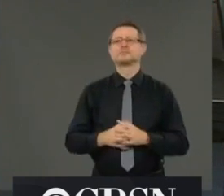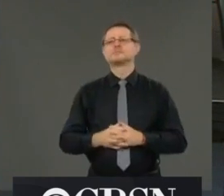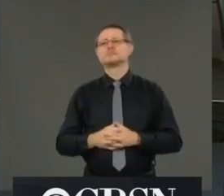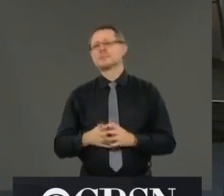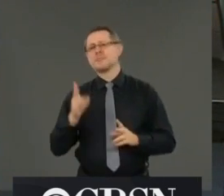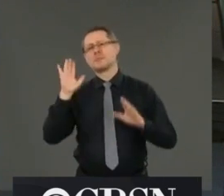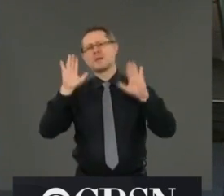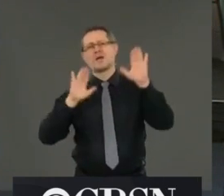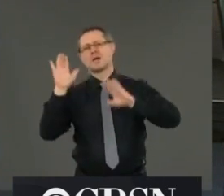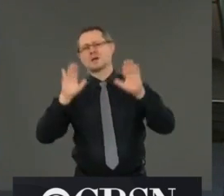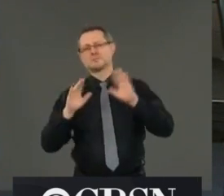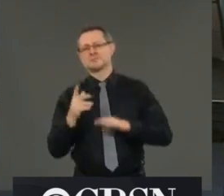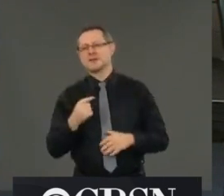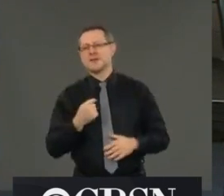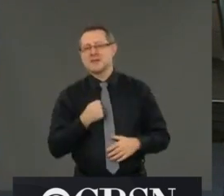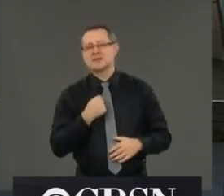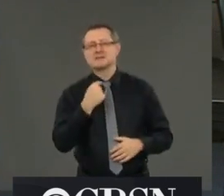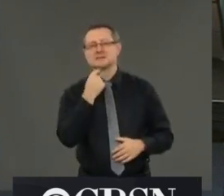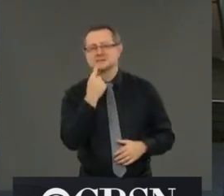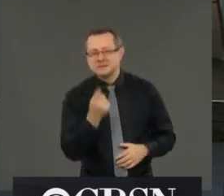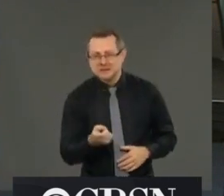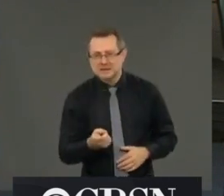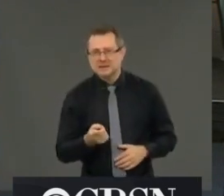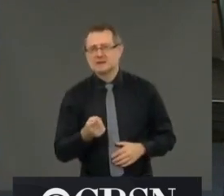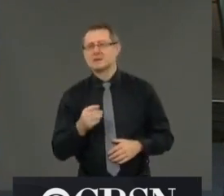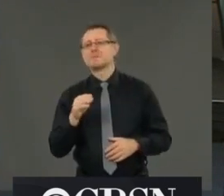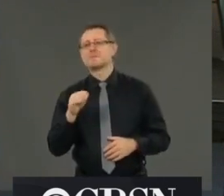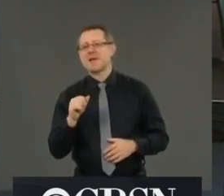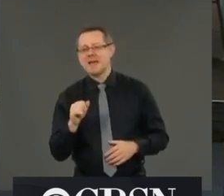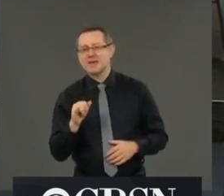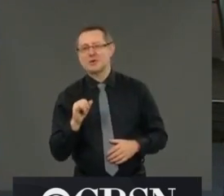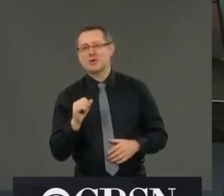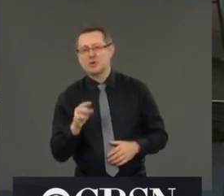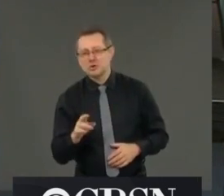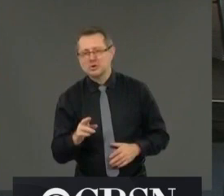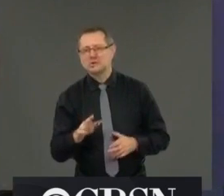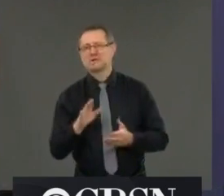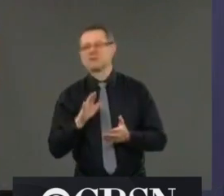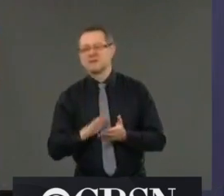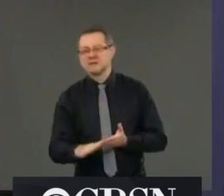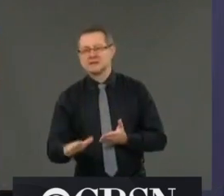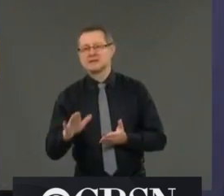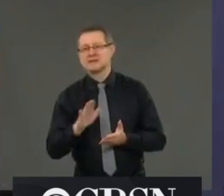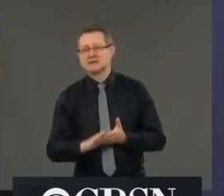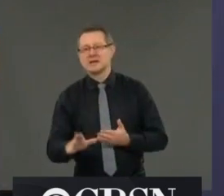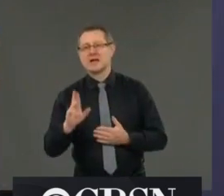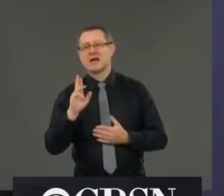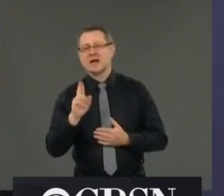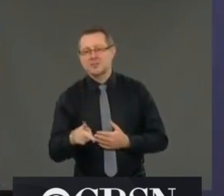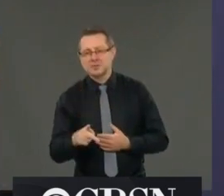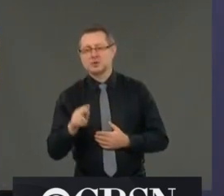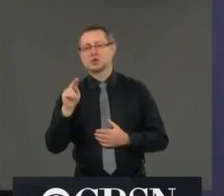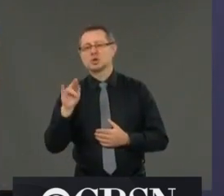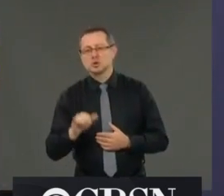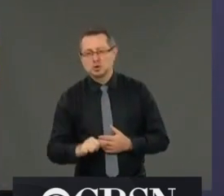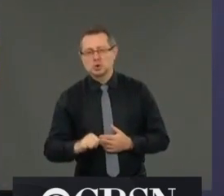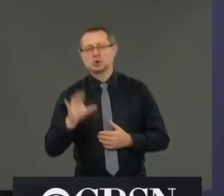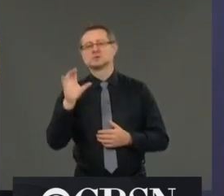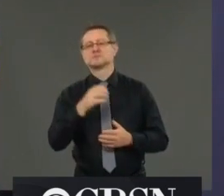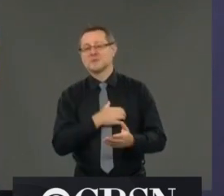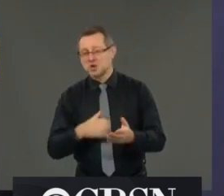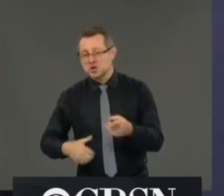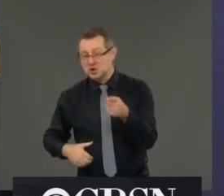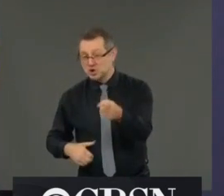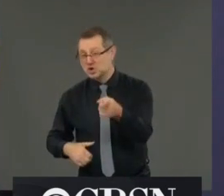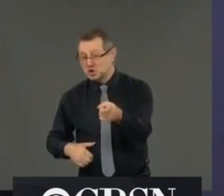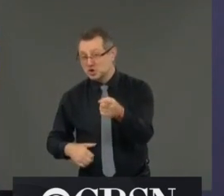I'm telling the mayor, the cleaning up the city is important. You have a